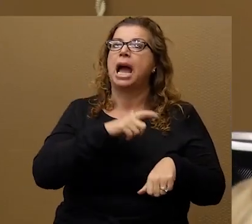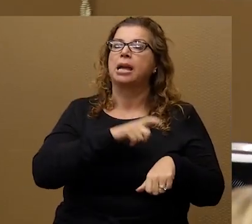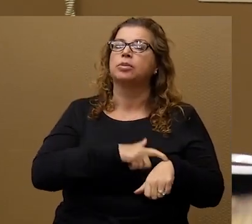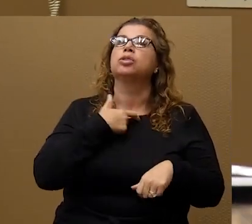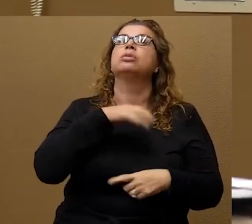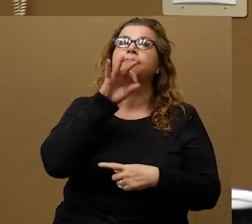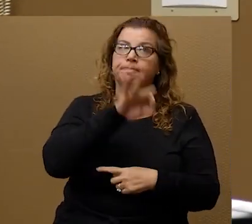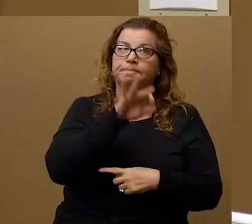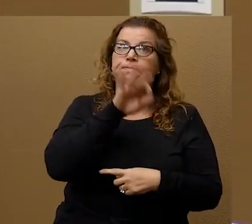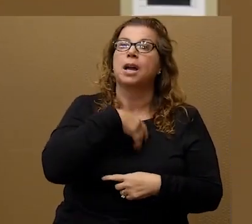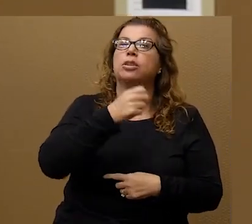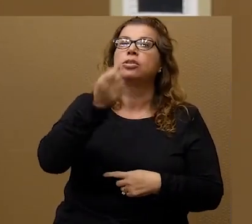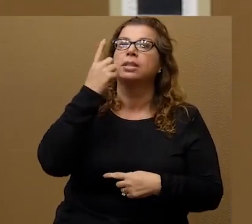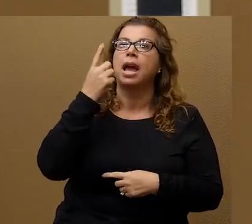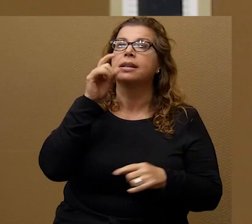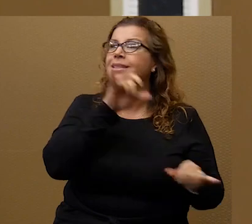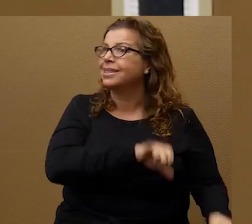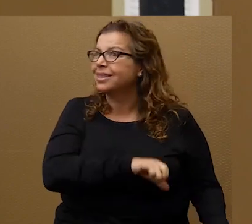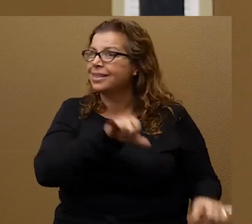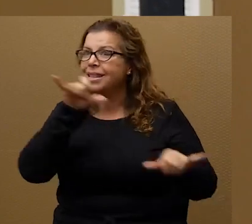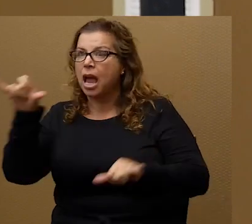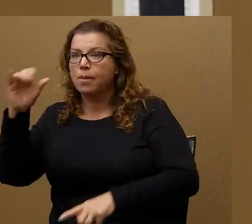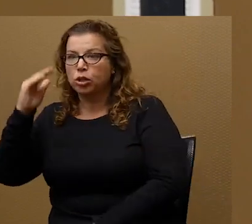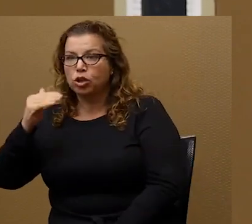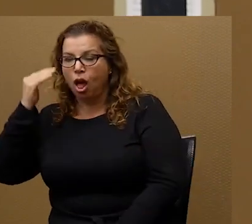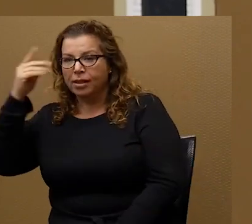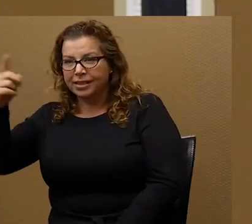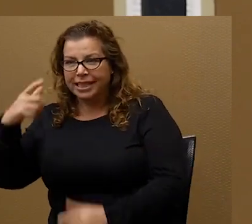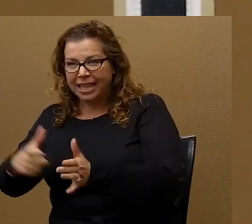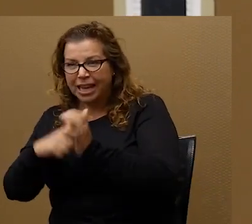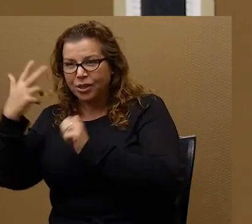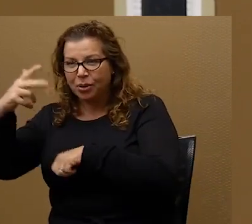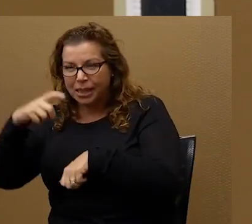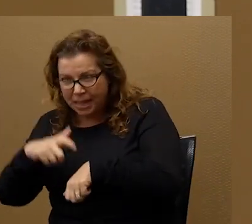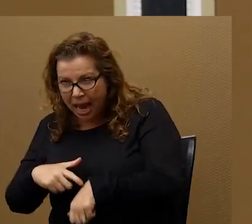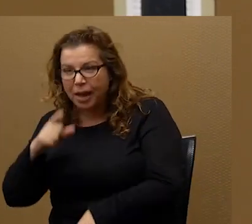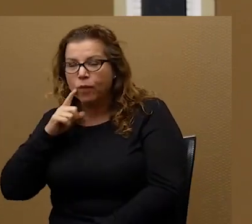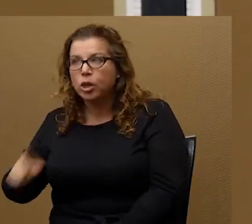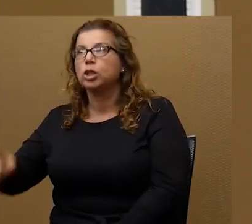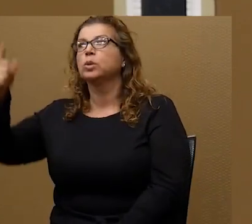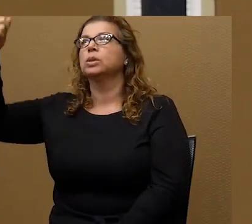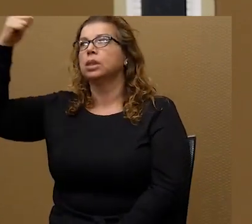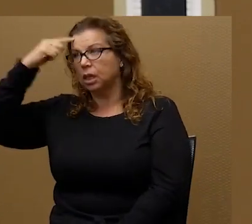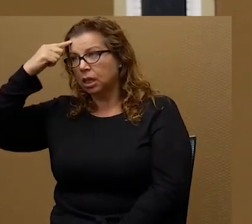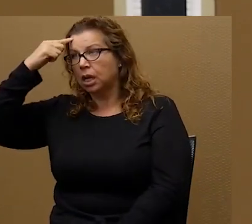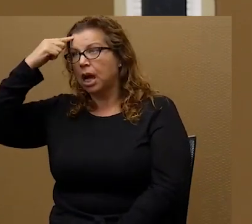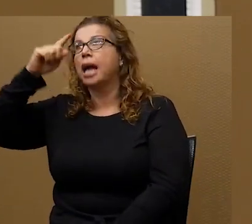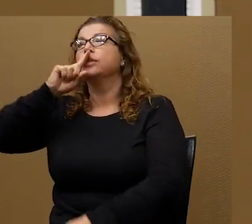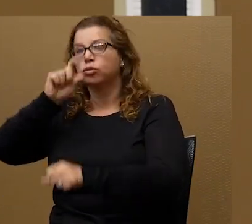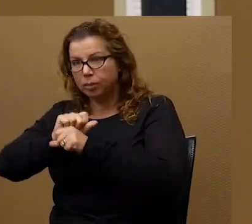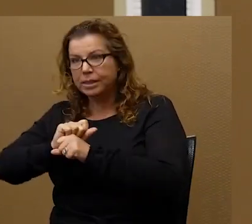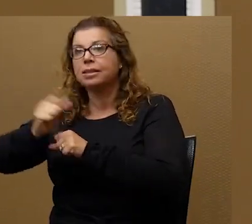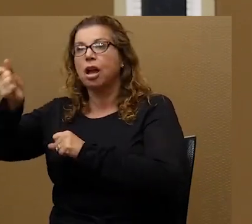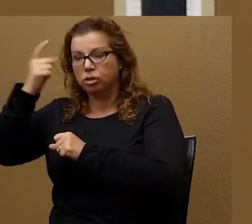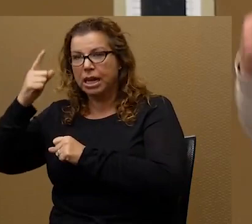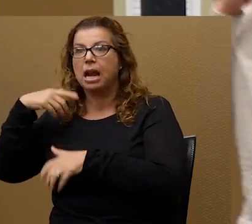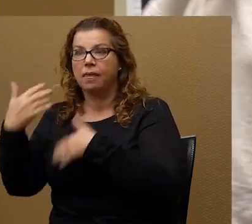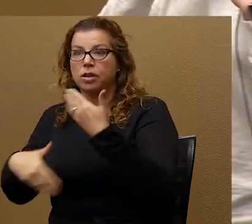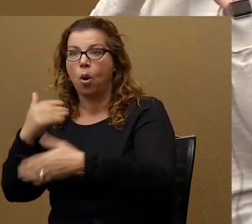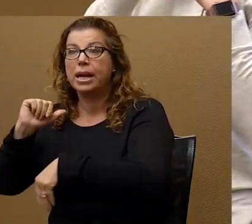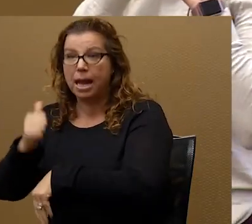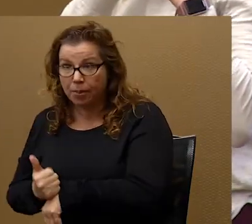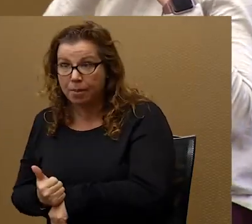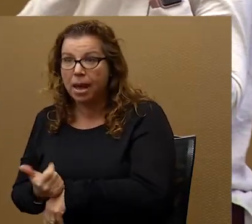much time to hear something, think about it, and actually implement it. I'd like to say that, let me come close